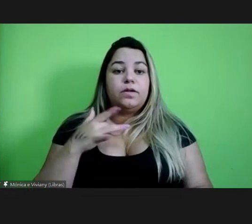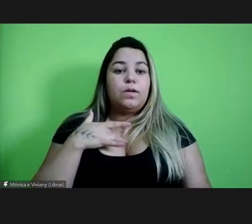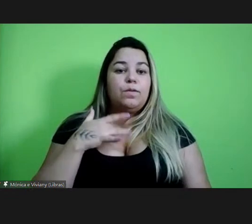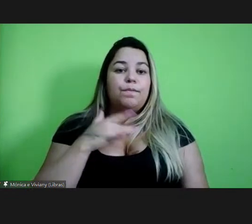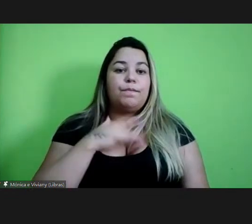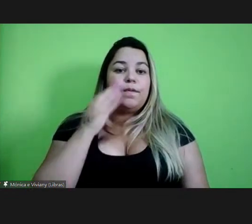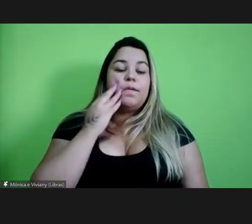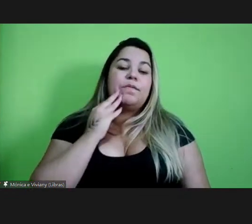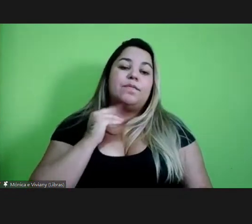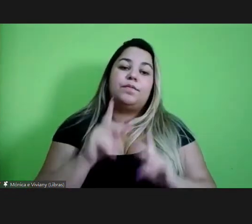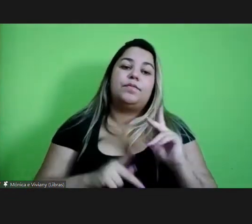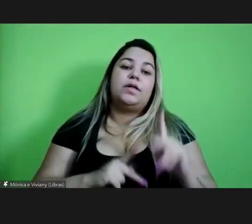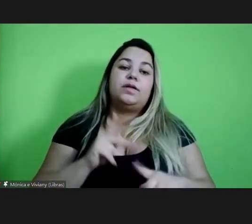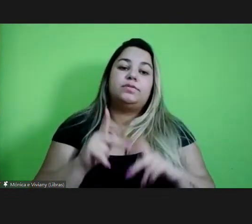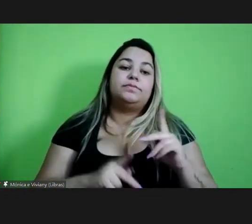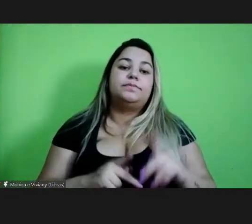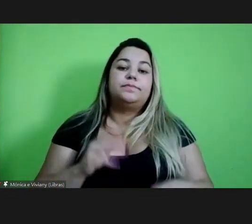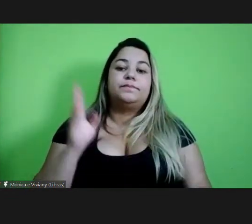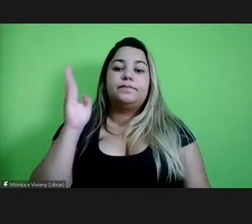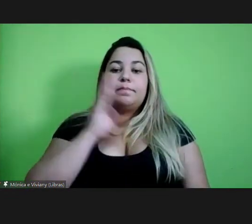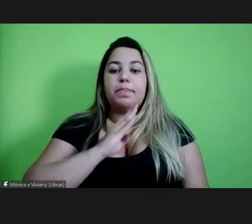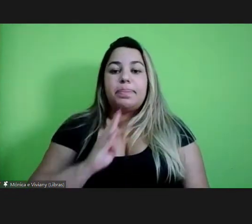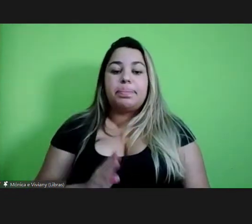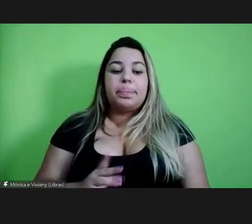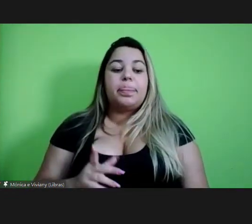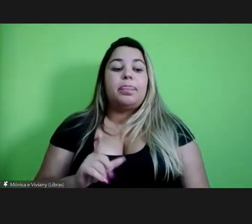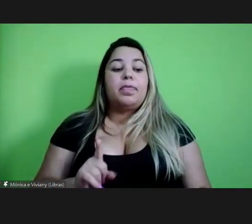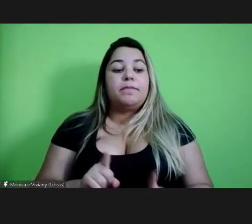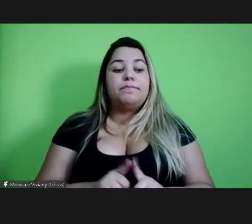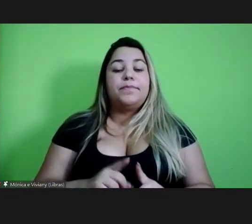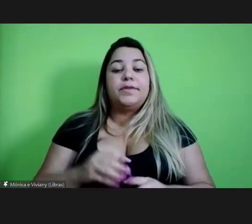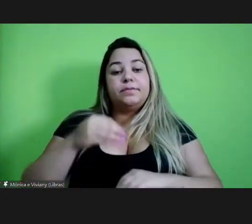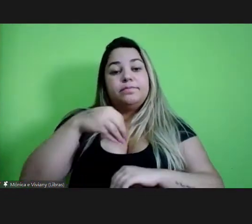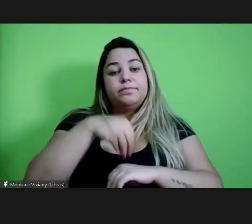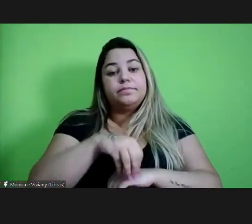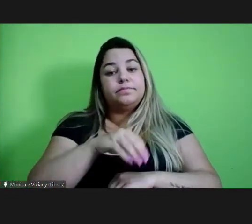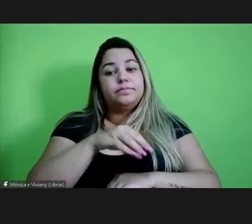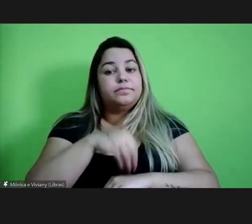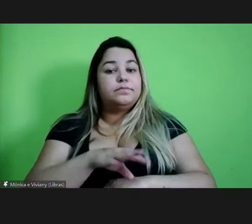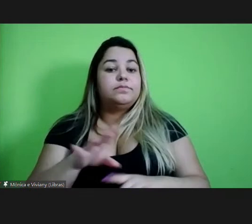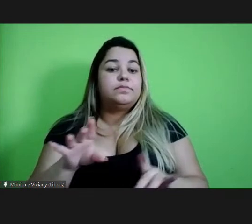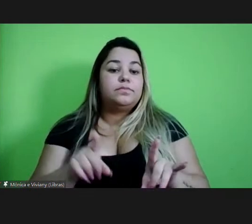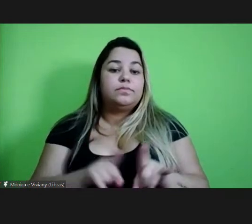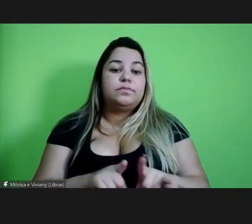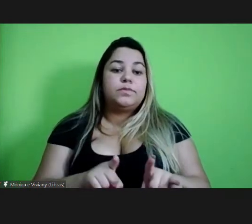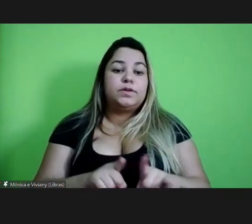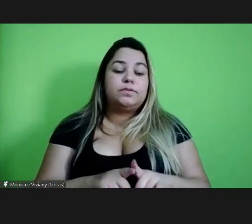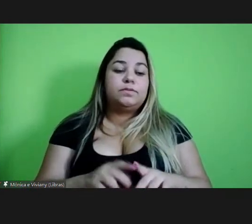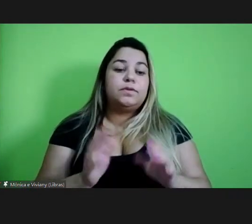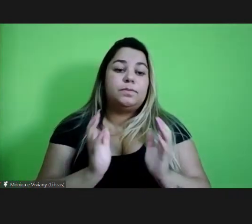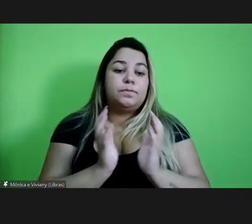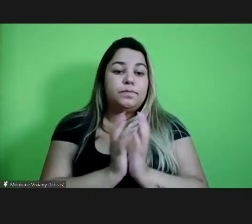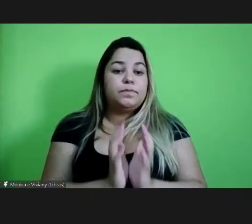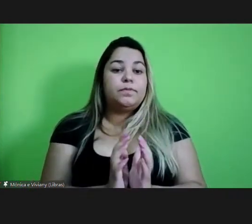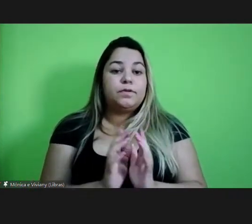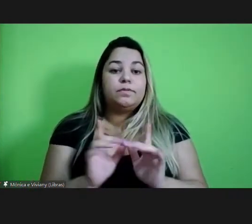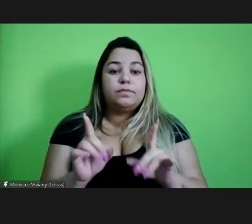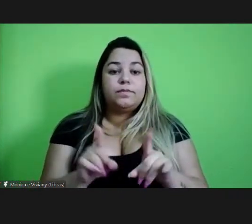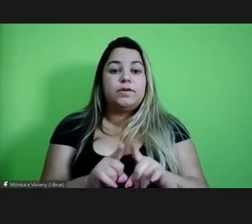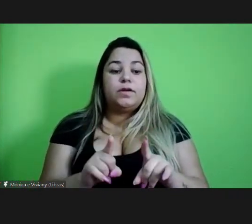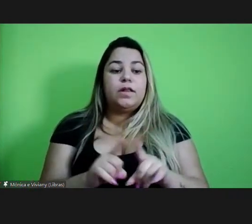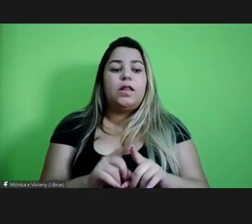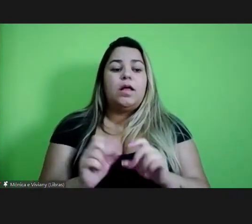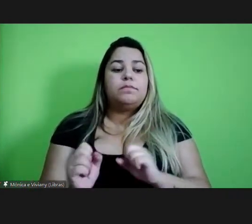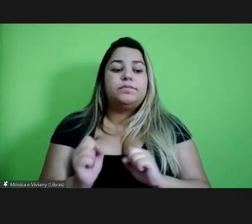and of health in the Brazilian population, being an epidemiological profile. We're trying to distribute these teams